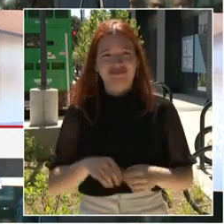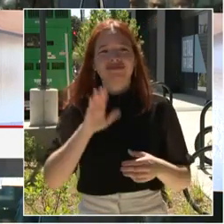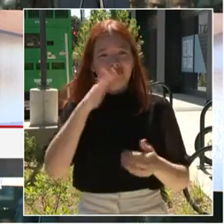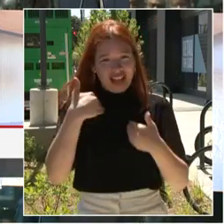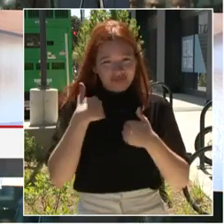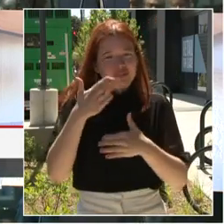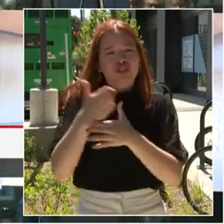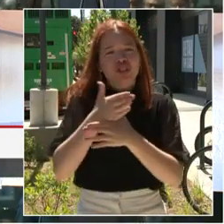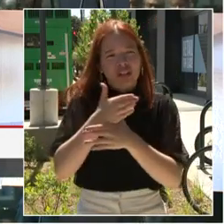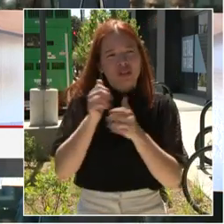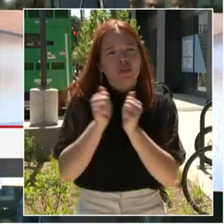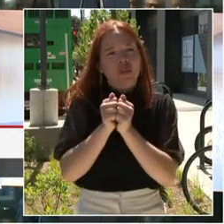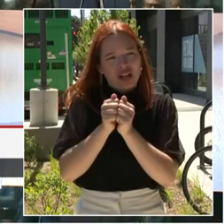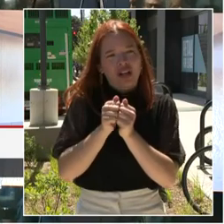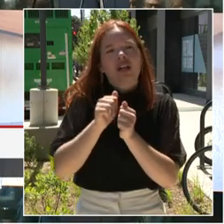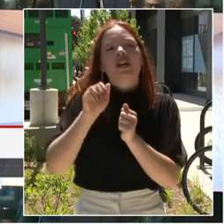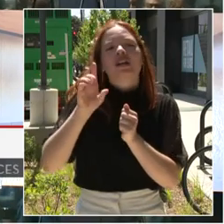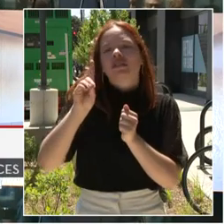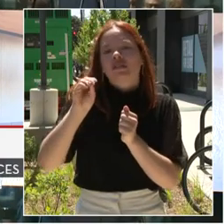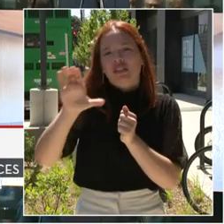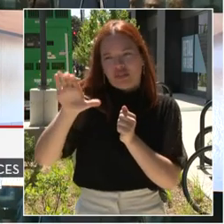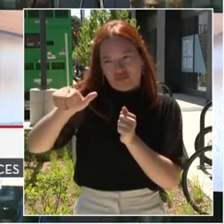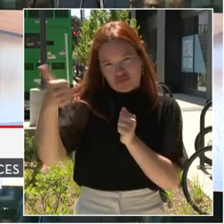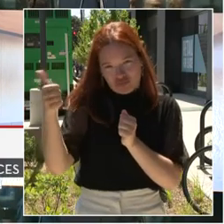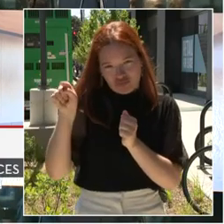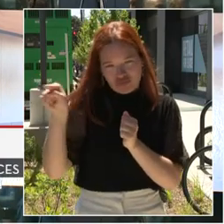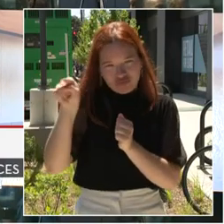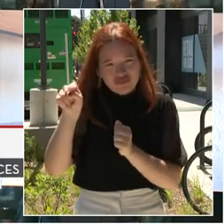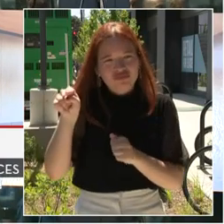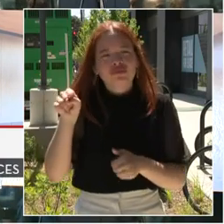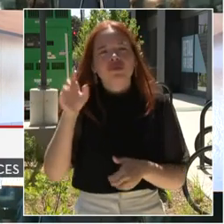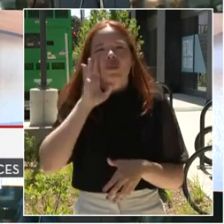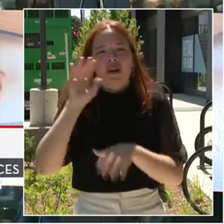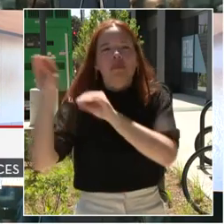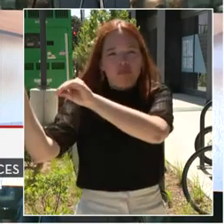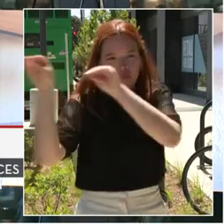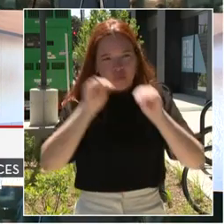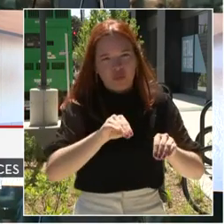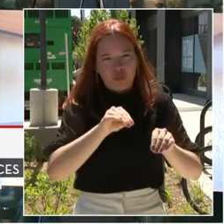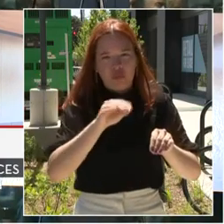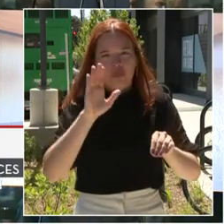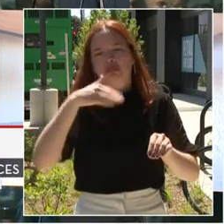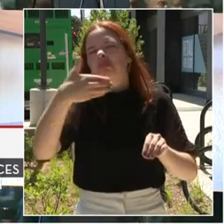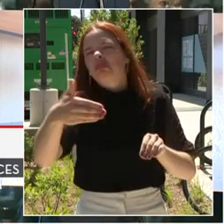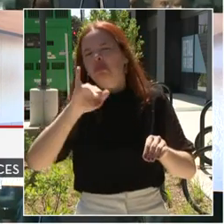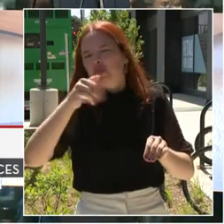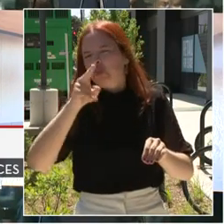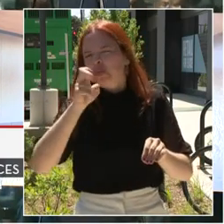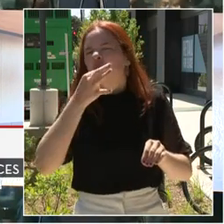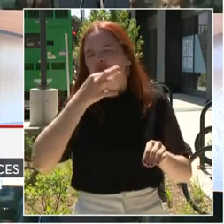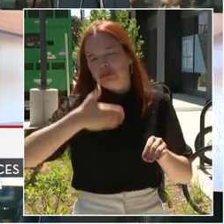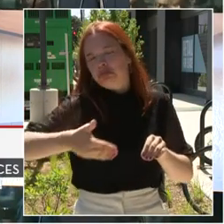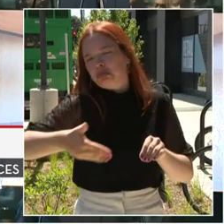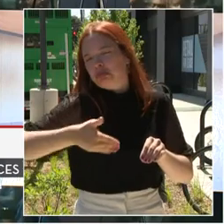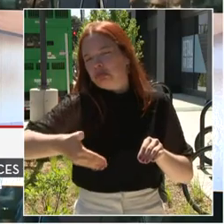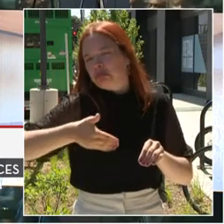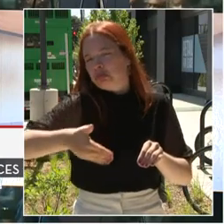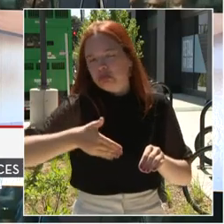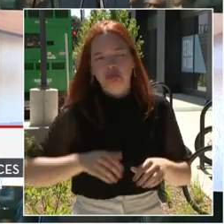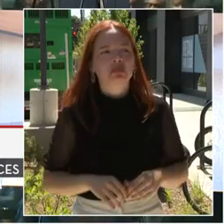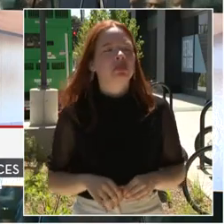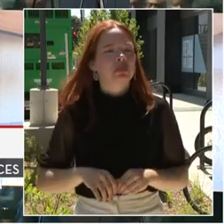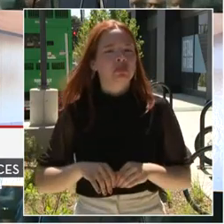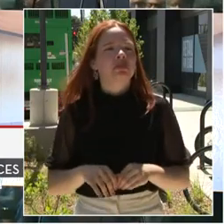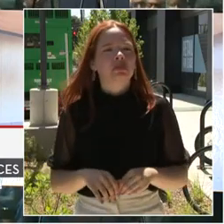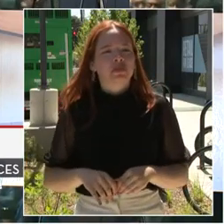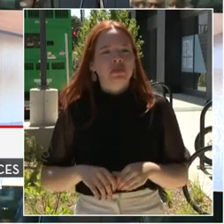Corrections that'll move in just a few weeks at the end of June. So we didn't get here alone. This was certainly a robust partnership, and